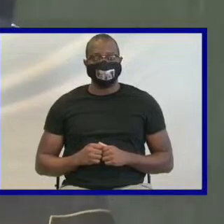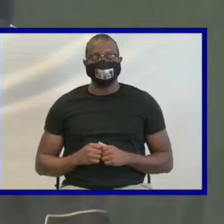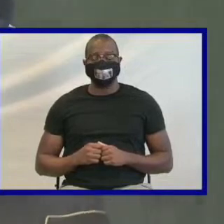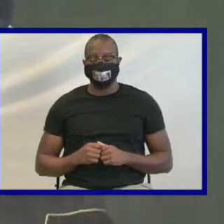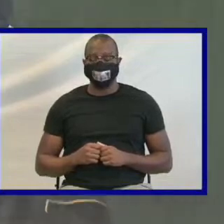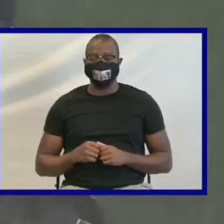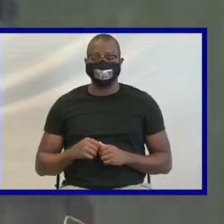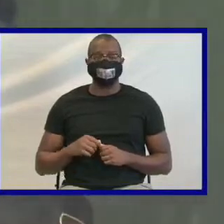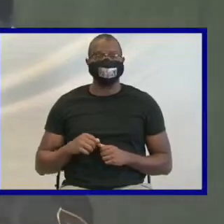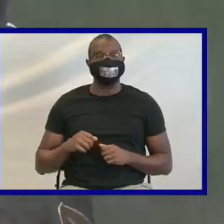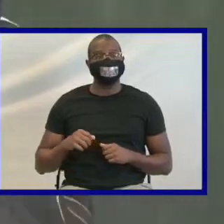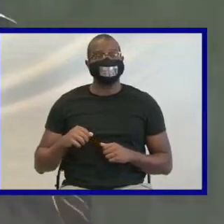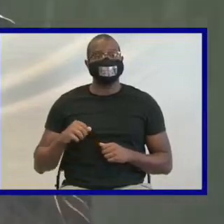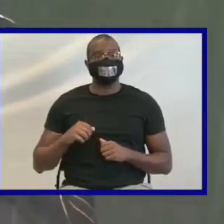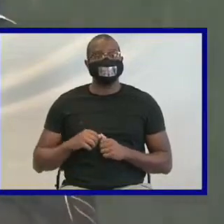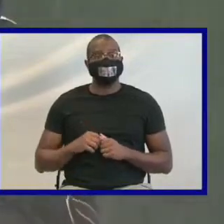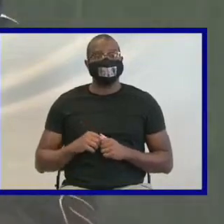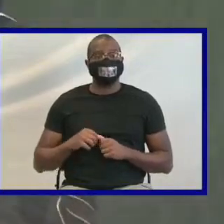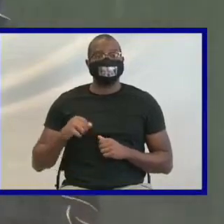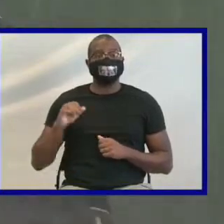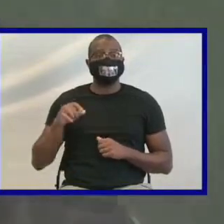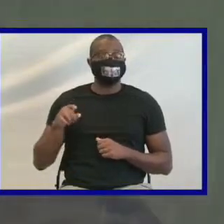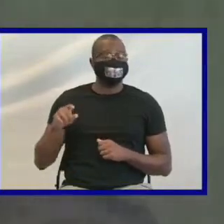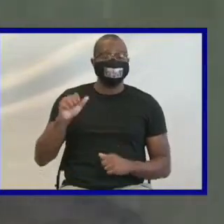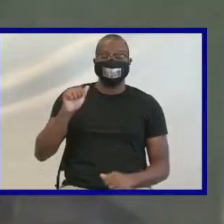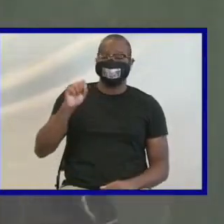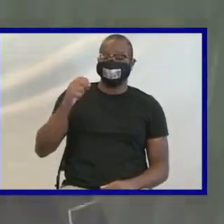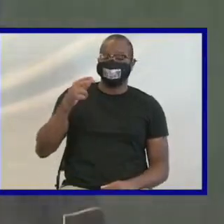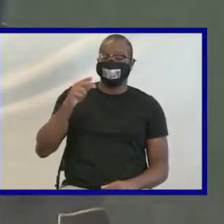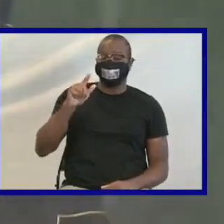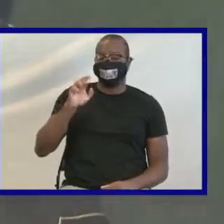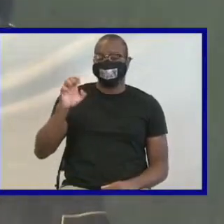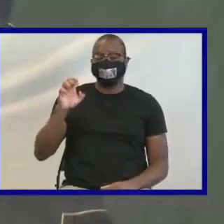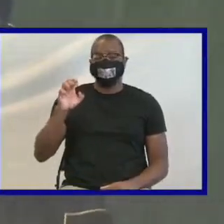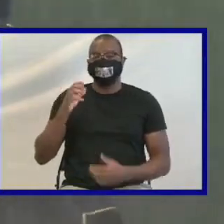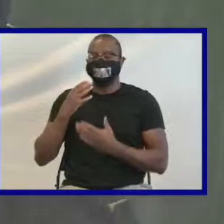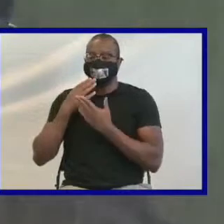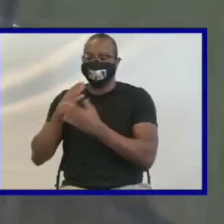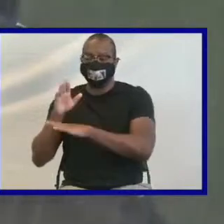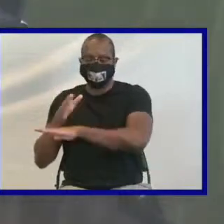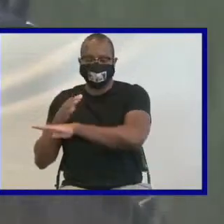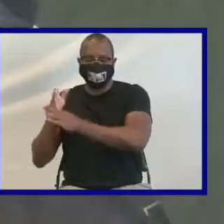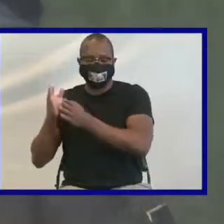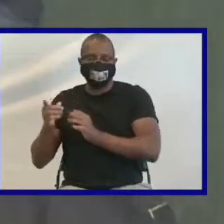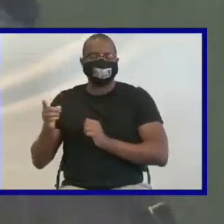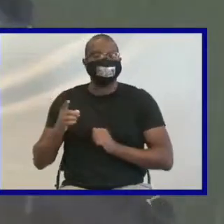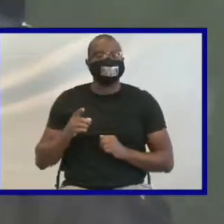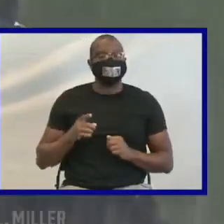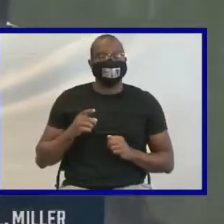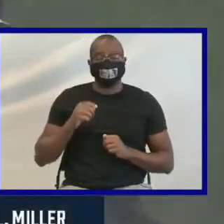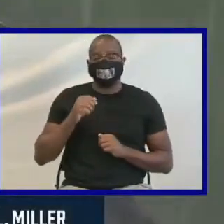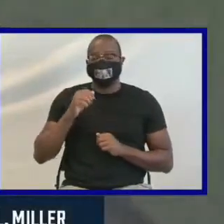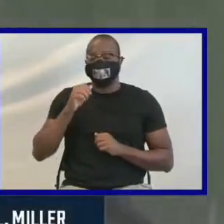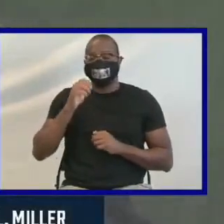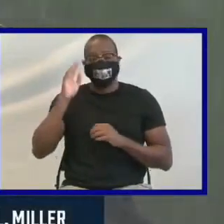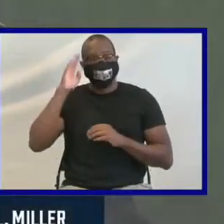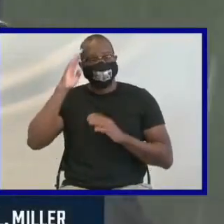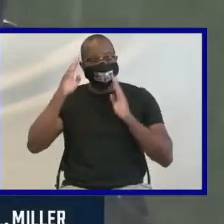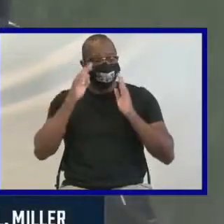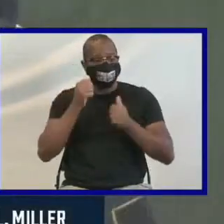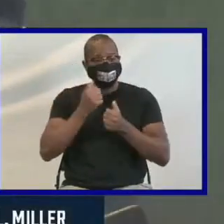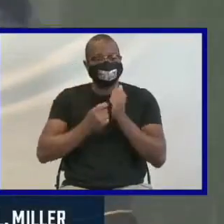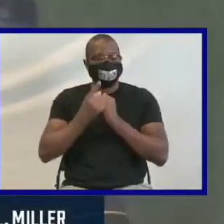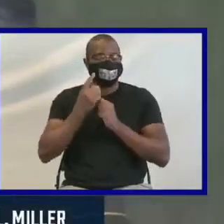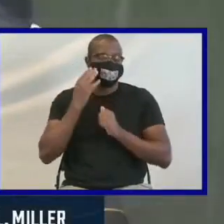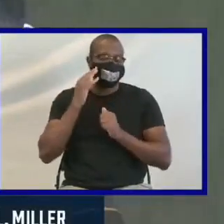That was Miss Ashley Foreman singing the national anthem. Thank you, Ashley. Ladies and gentlemen, because of the